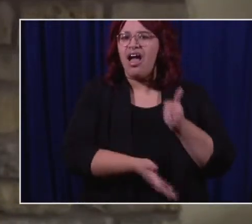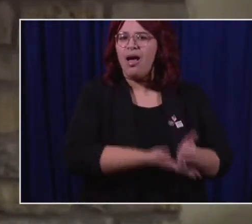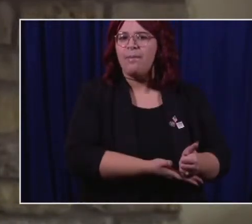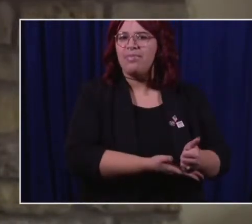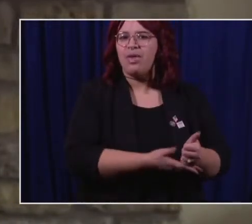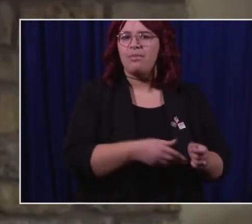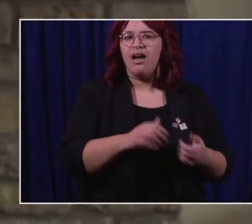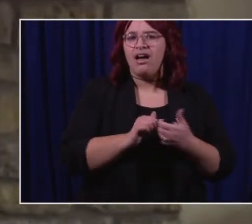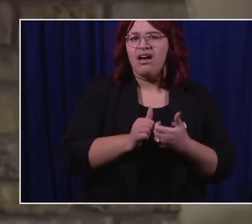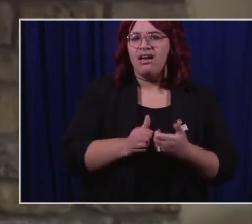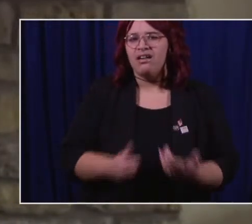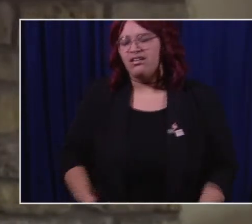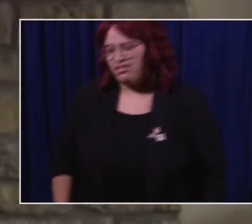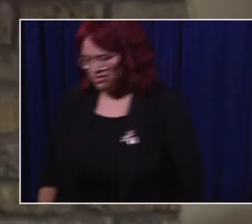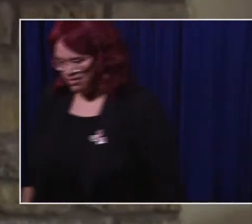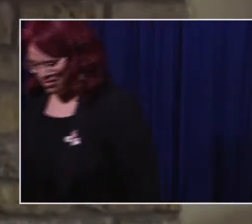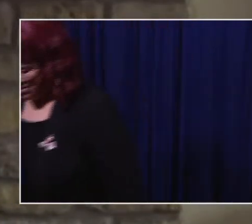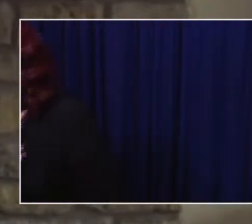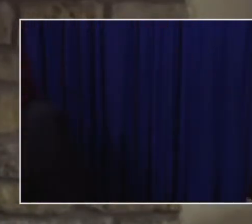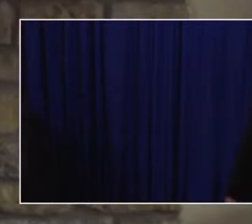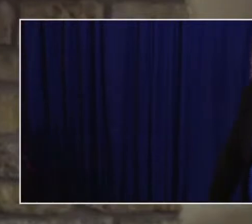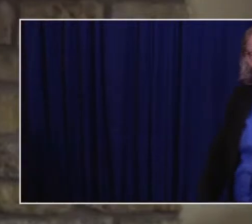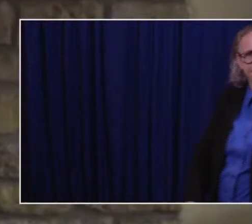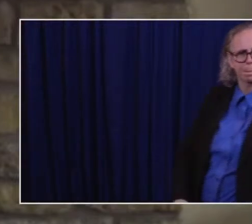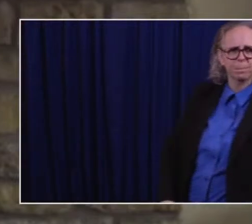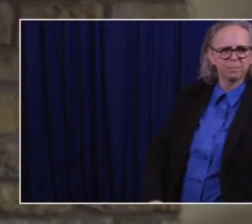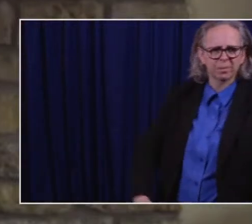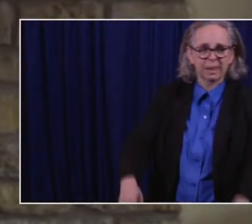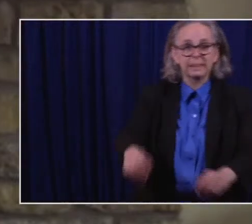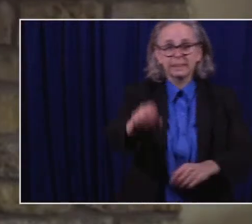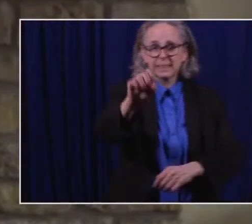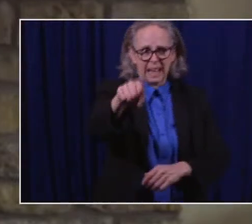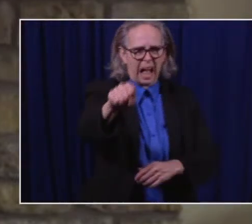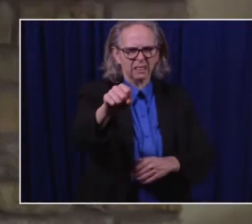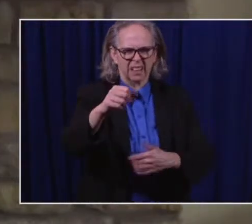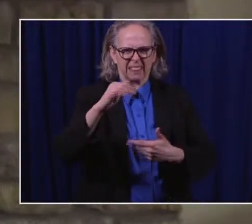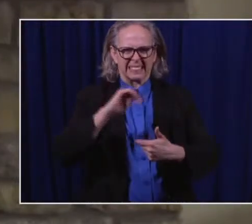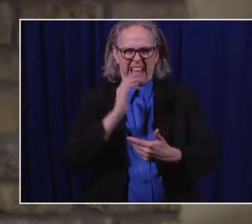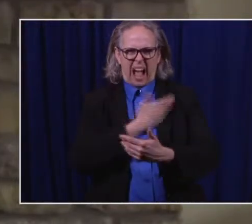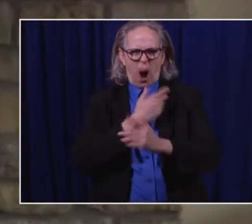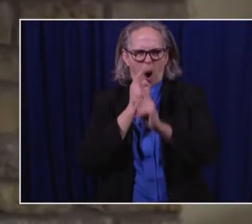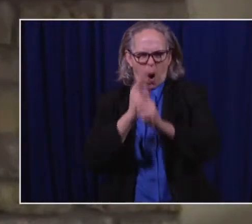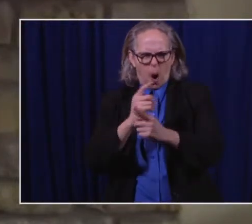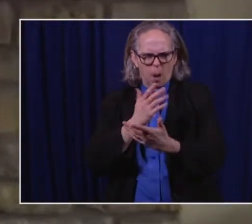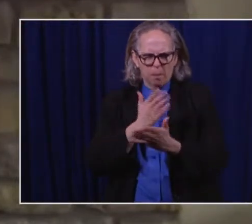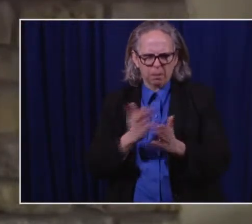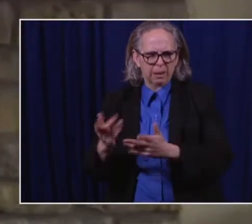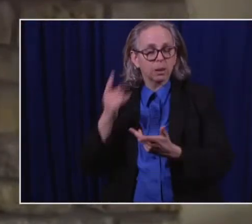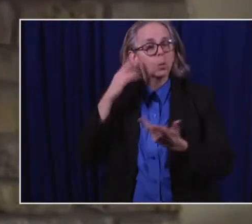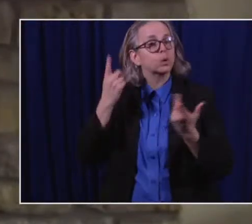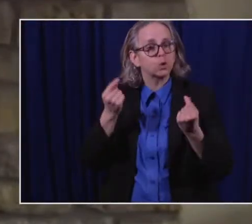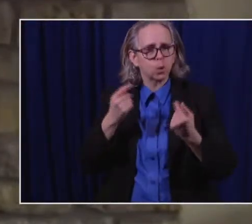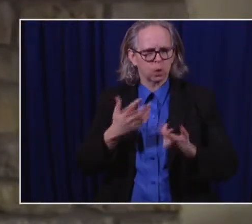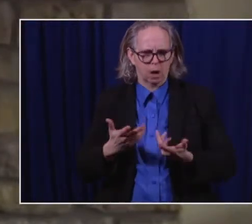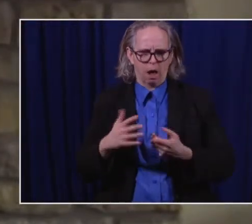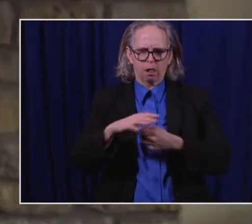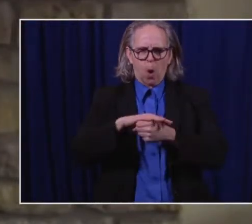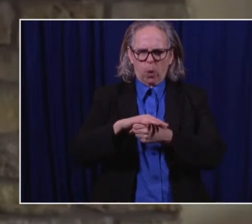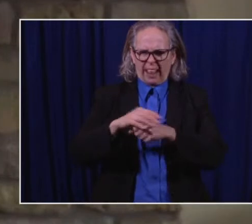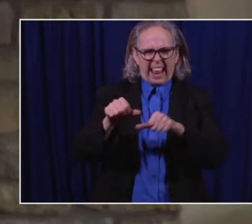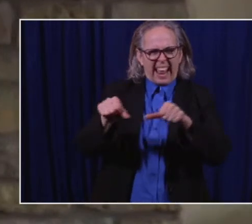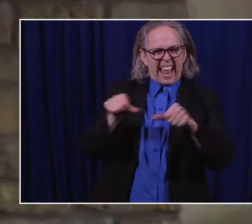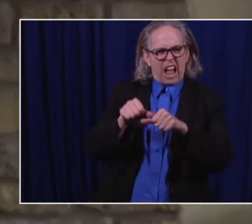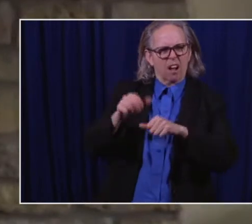We are. We're working through the area agency on aging groups. Number one,